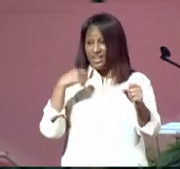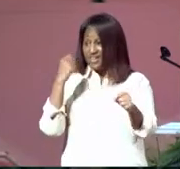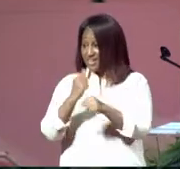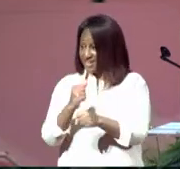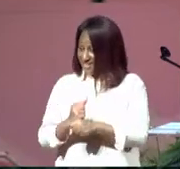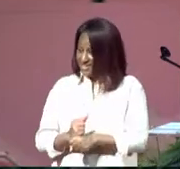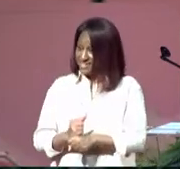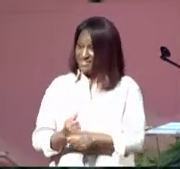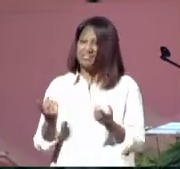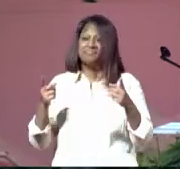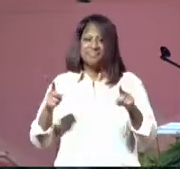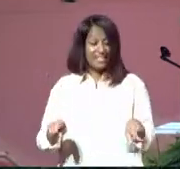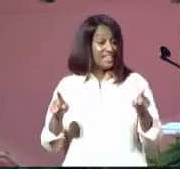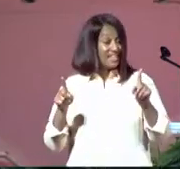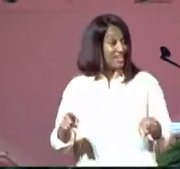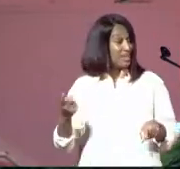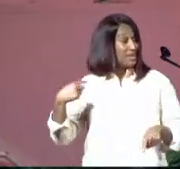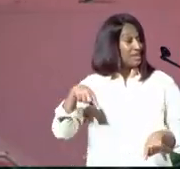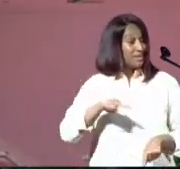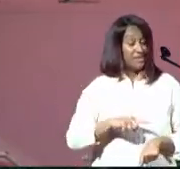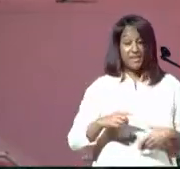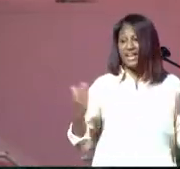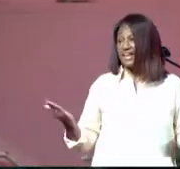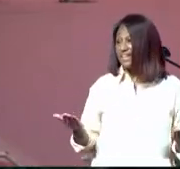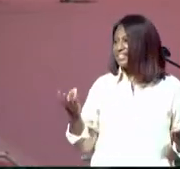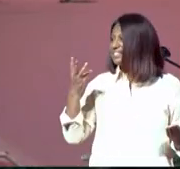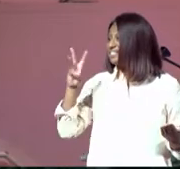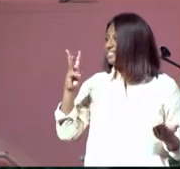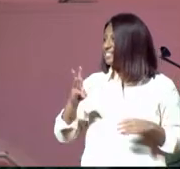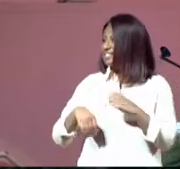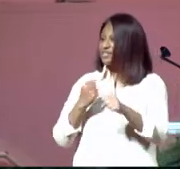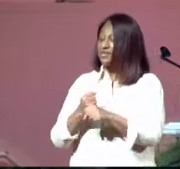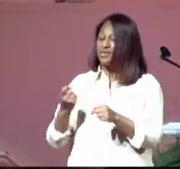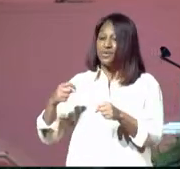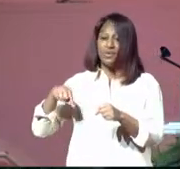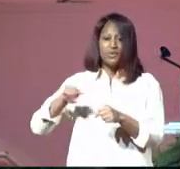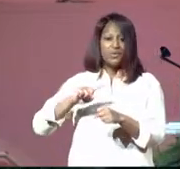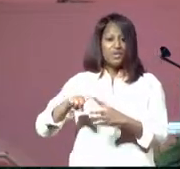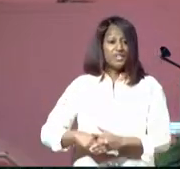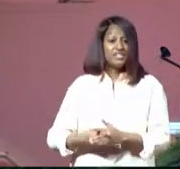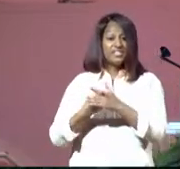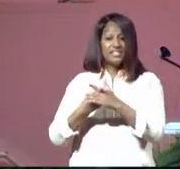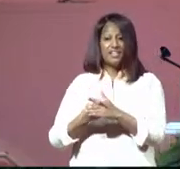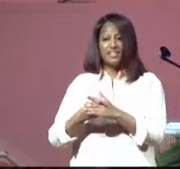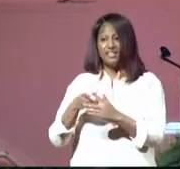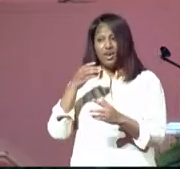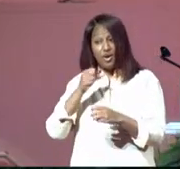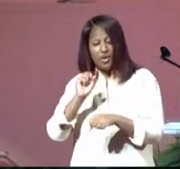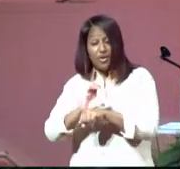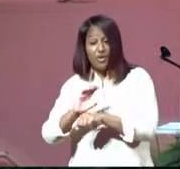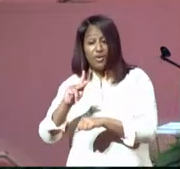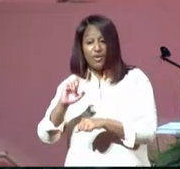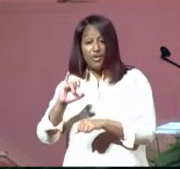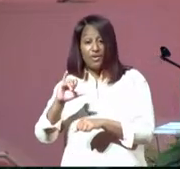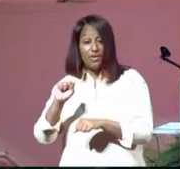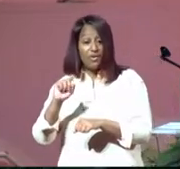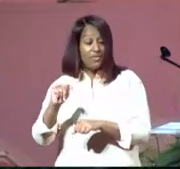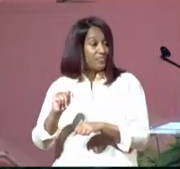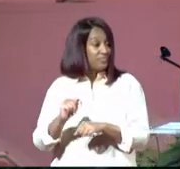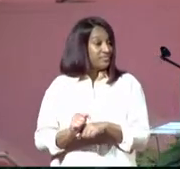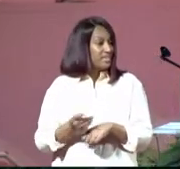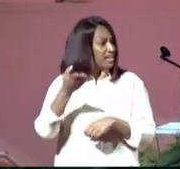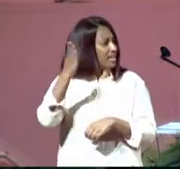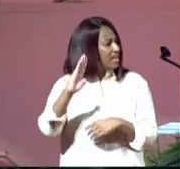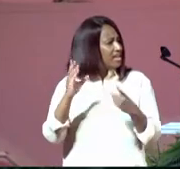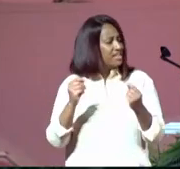over 20 years, it's been happening, because we've been here 16 years and we started on Keast. And so God has just done something